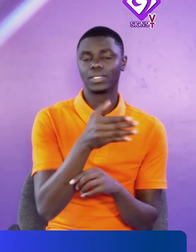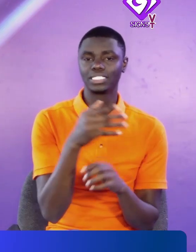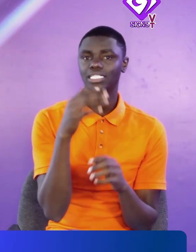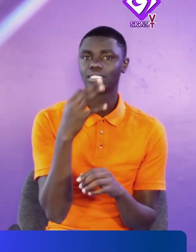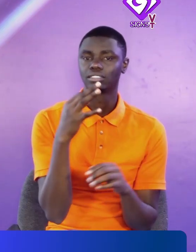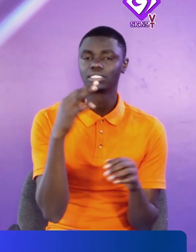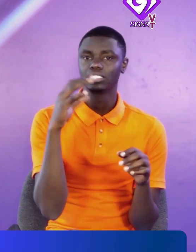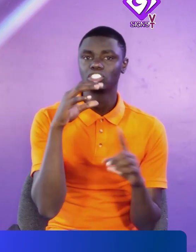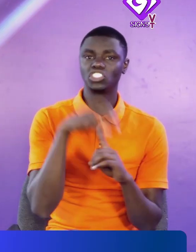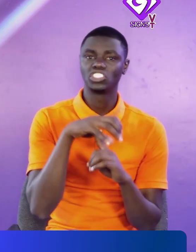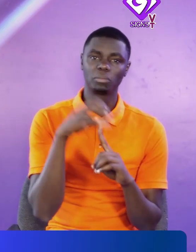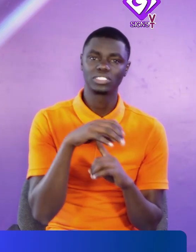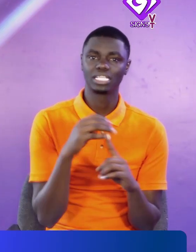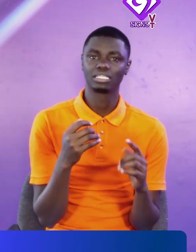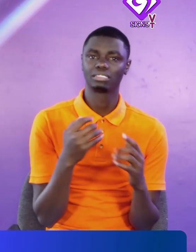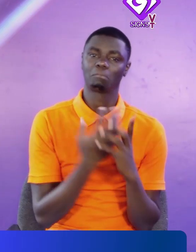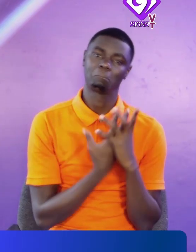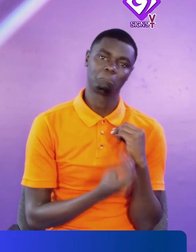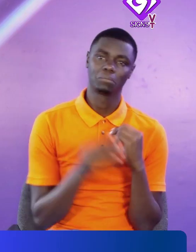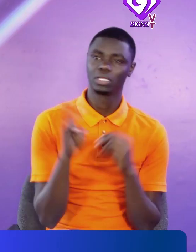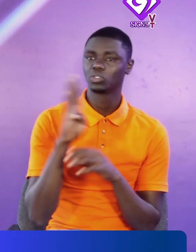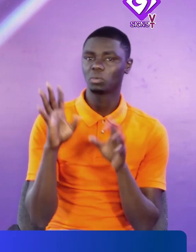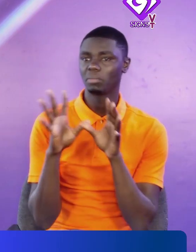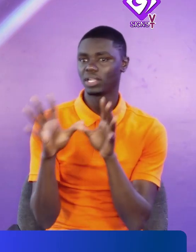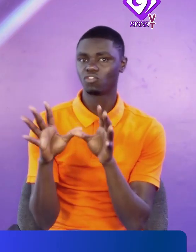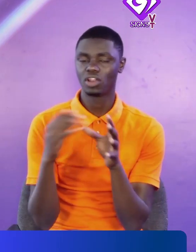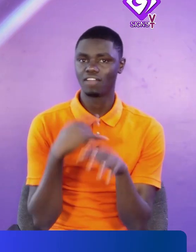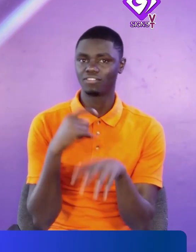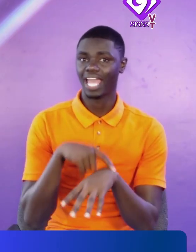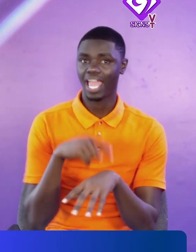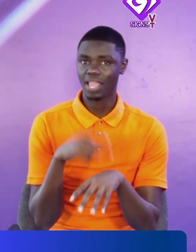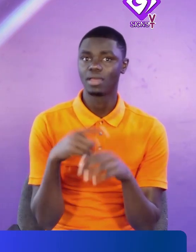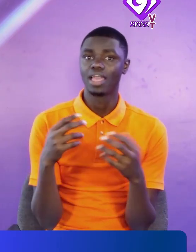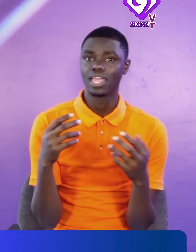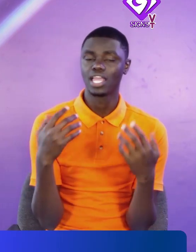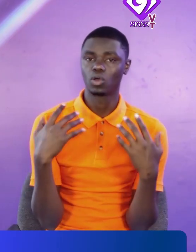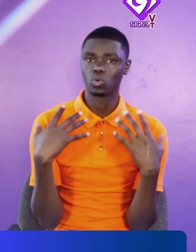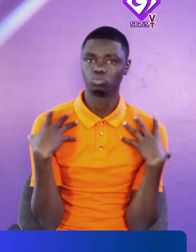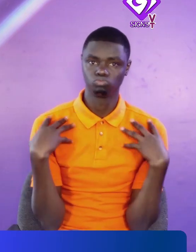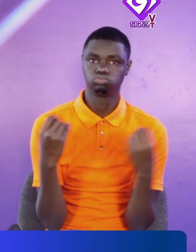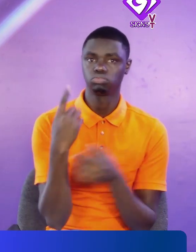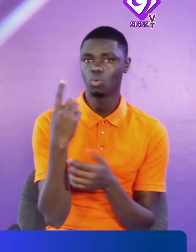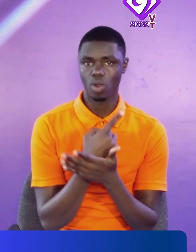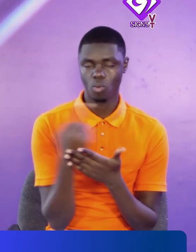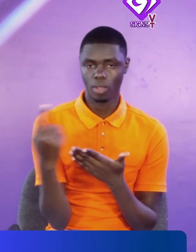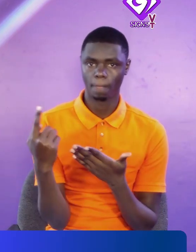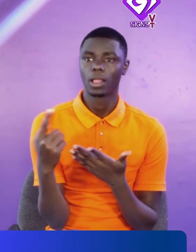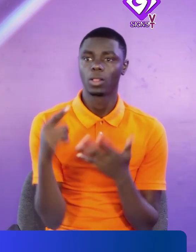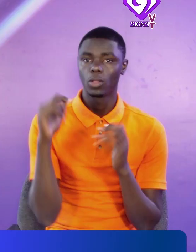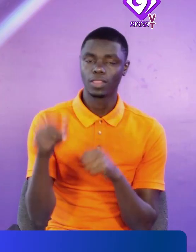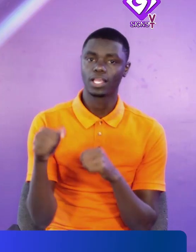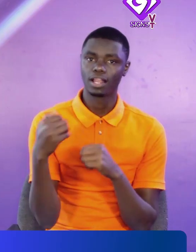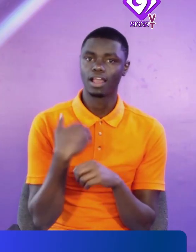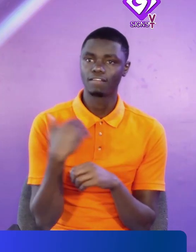ile yenye Brentford wamekuwa na time mingi ya kurecover almost a week, kwa hivyo wanaweza kuwa na upper hand, wanaweza